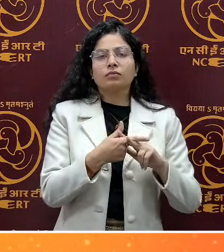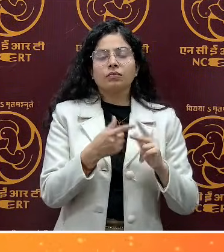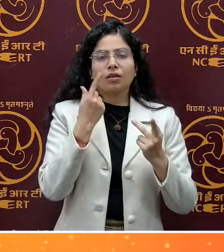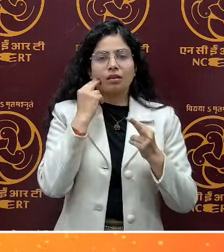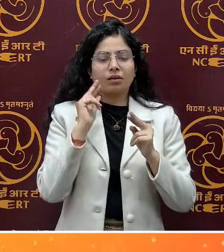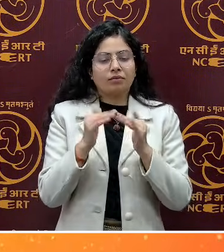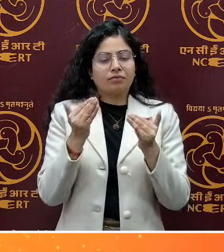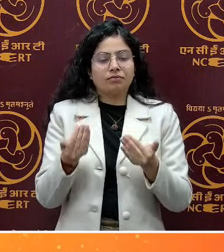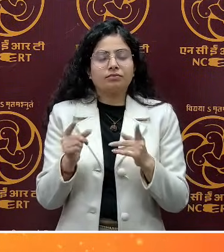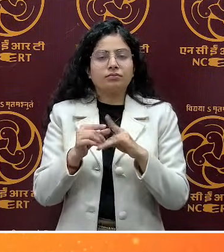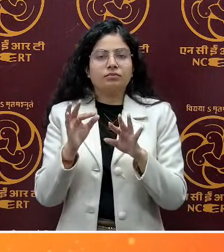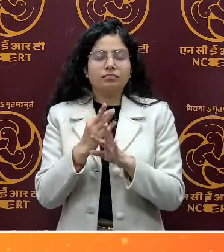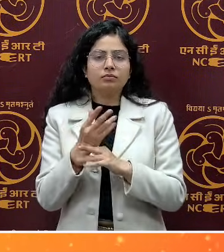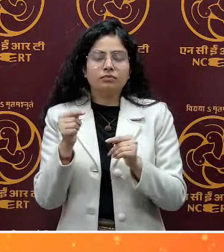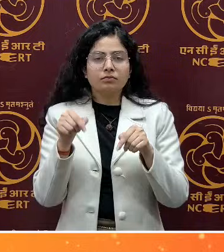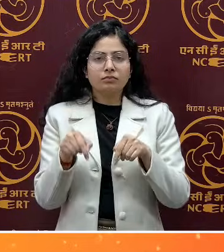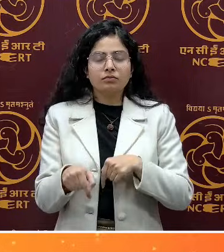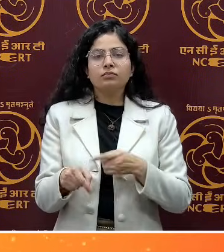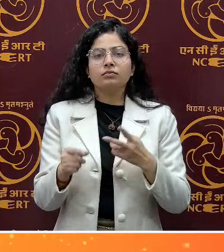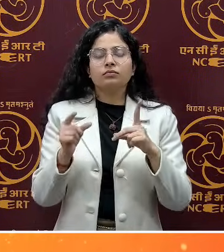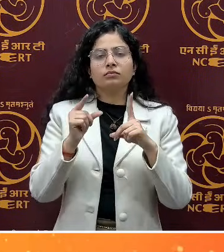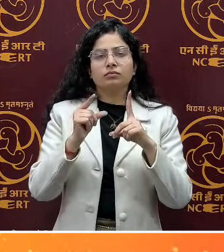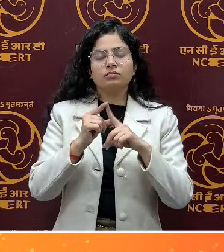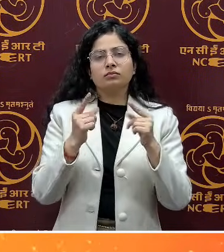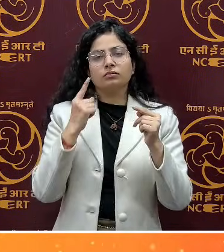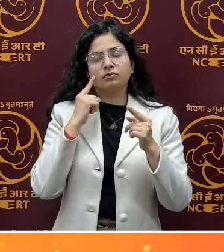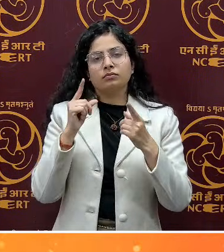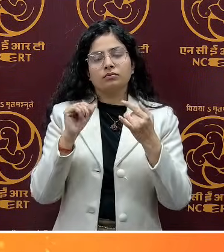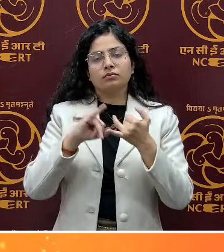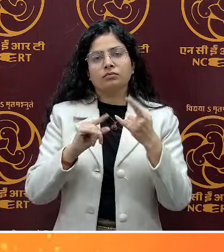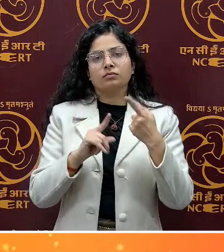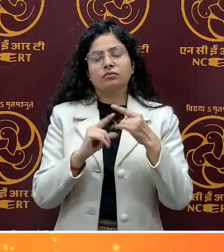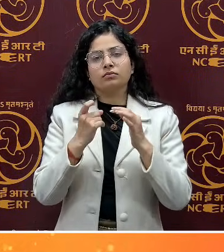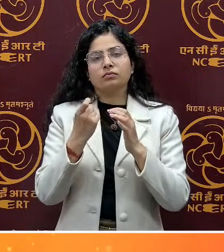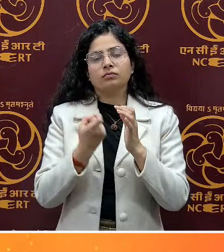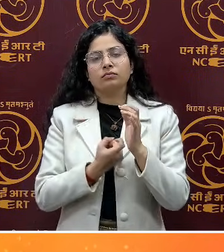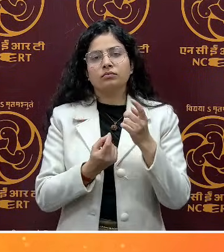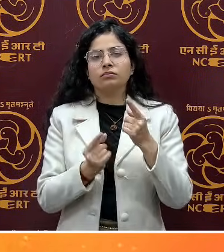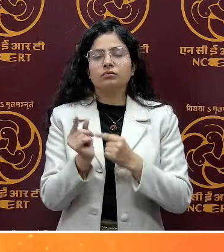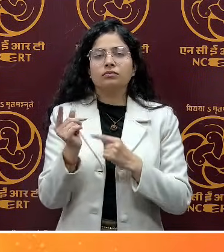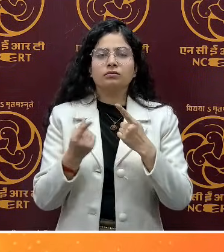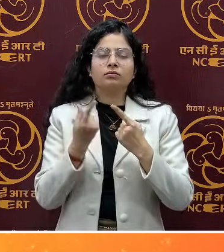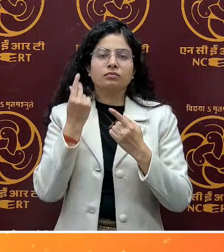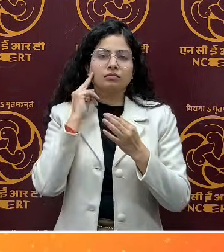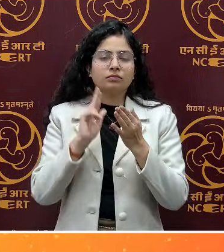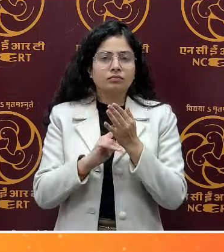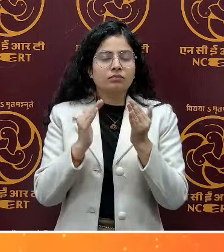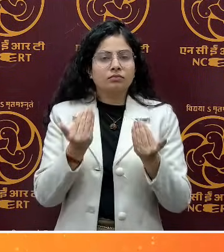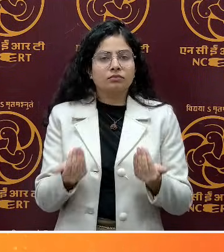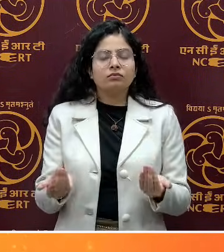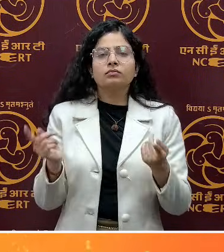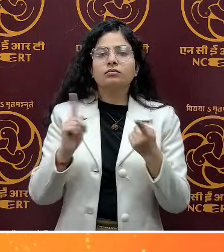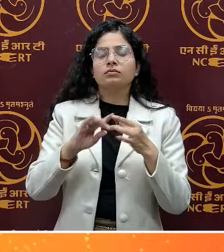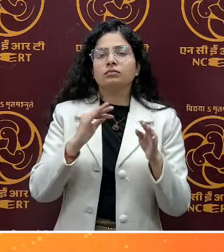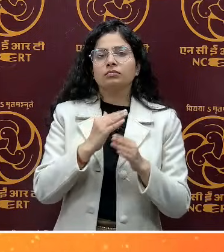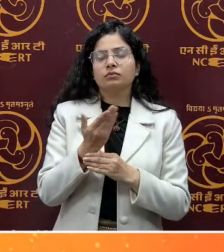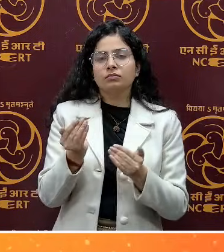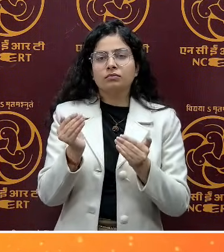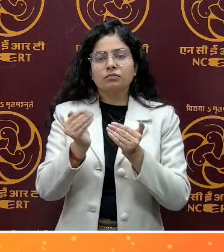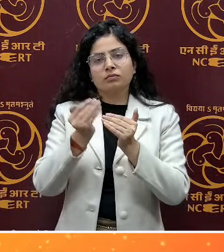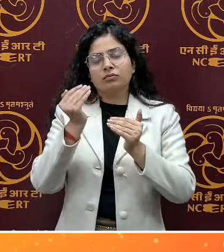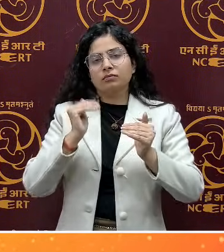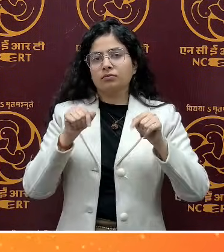are doing? We are causing destruction in the habitat. We are causing imbalance in the nature by